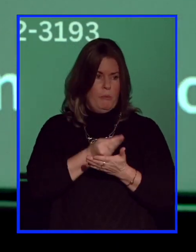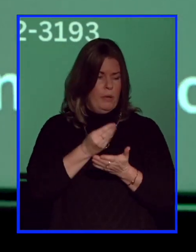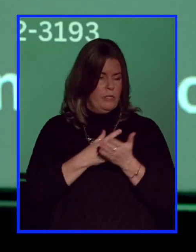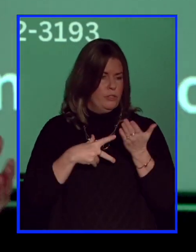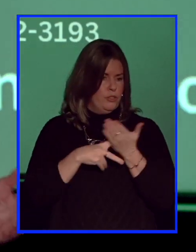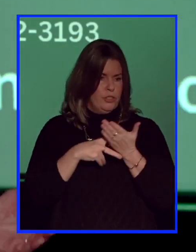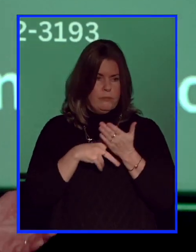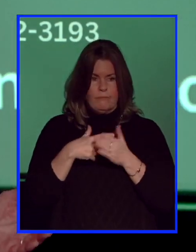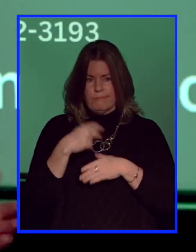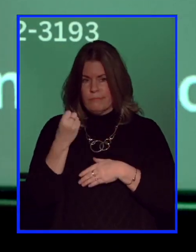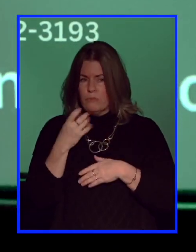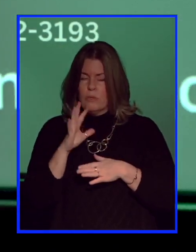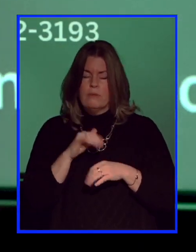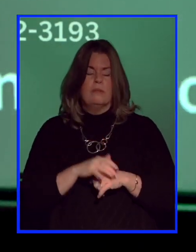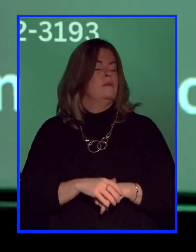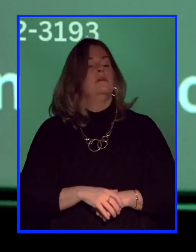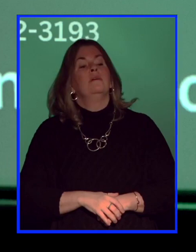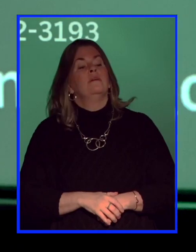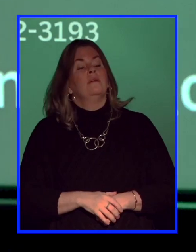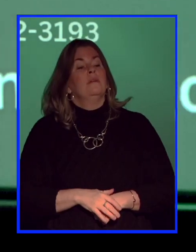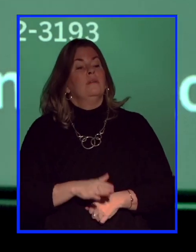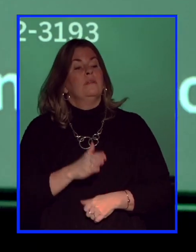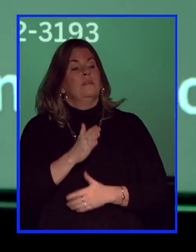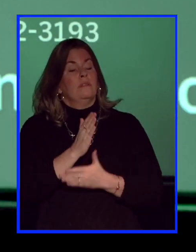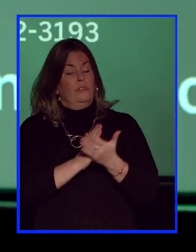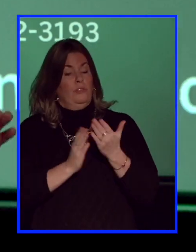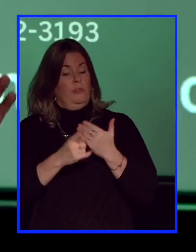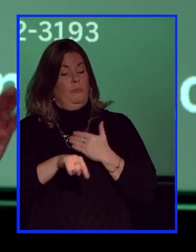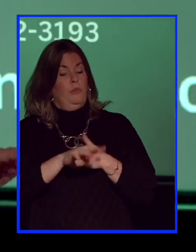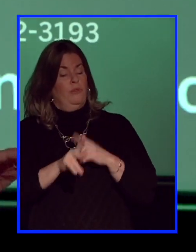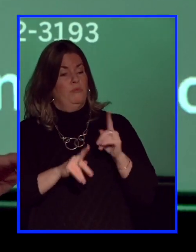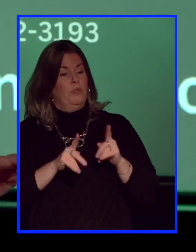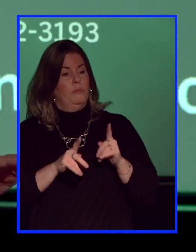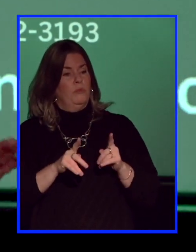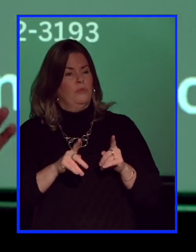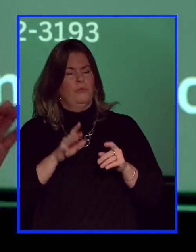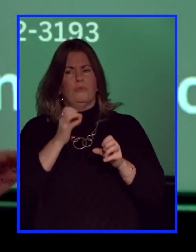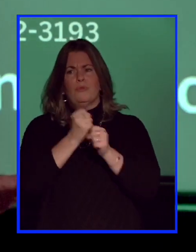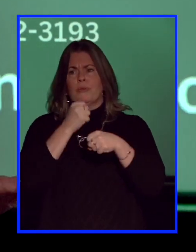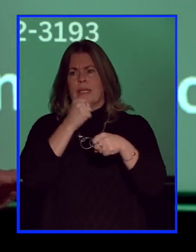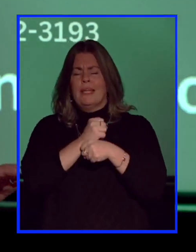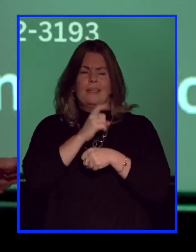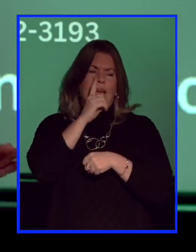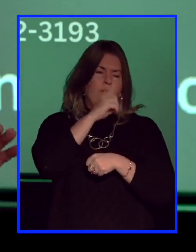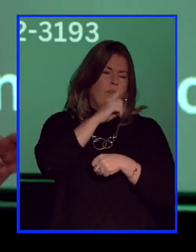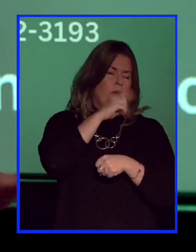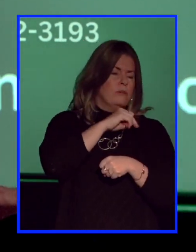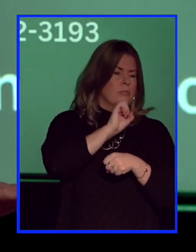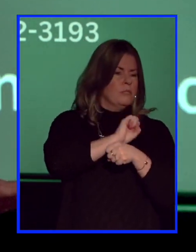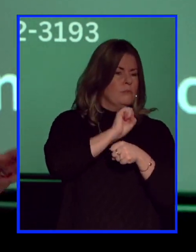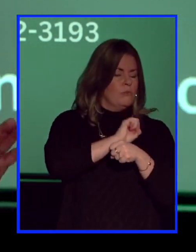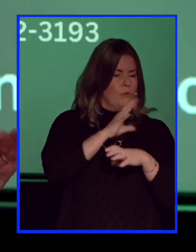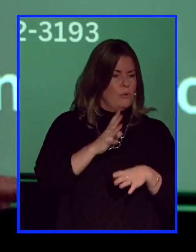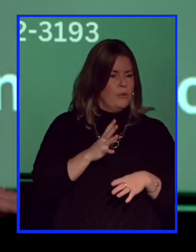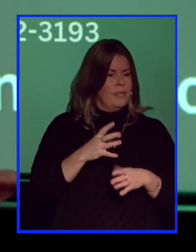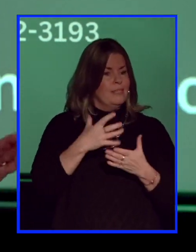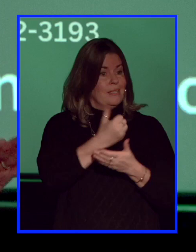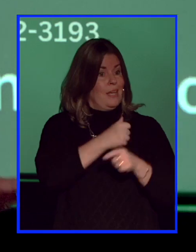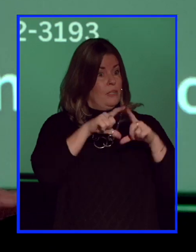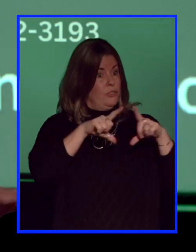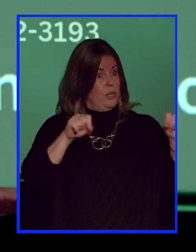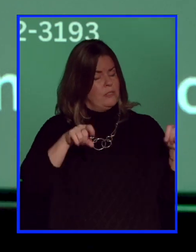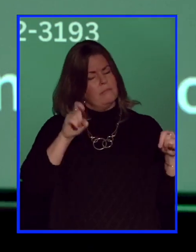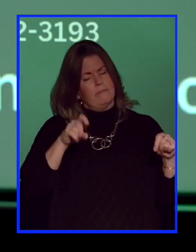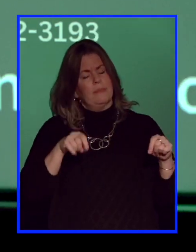get, and some of those folks who created false employees and got those checks, they should be prosecuted and punished,